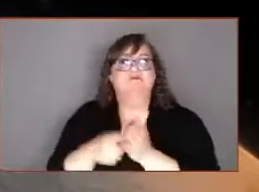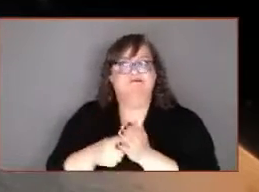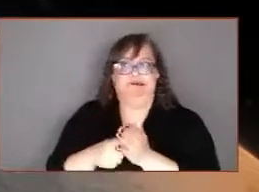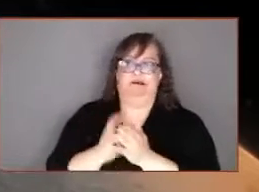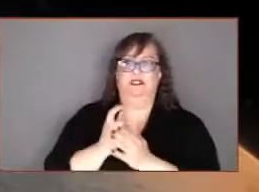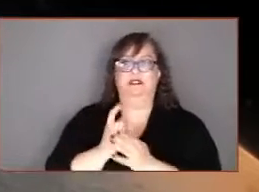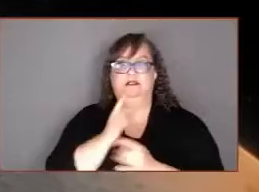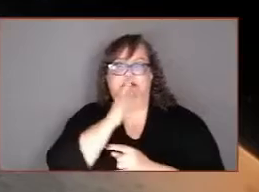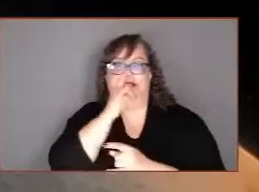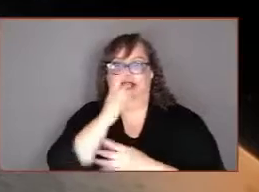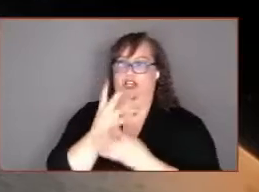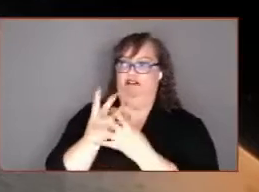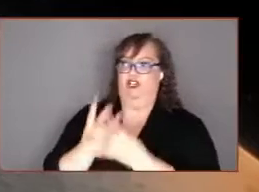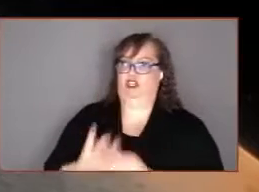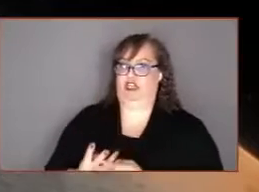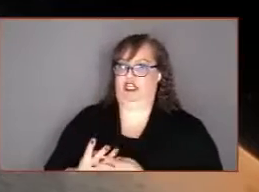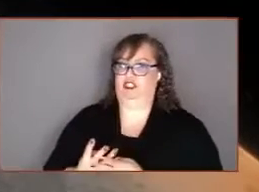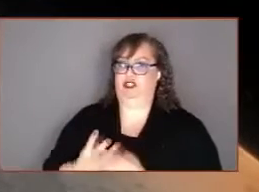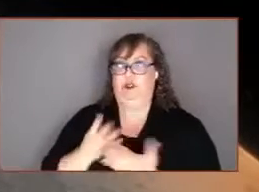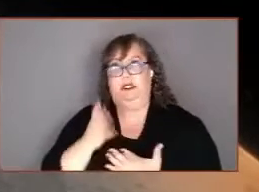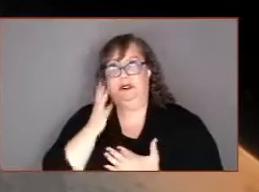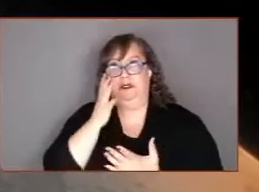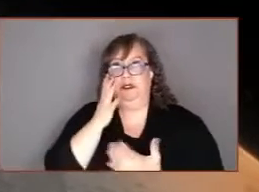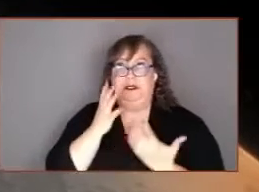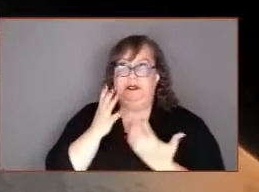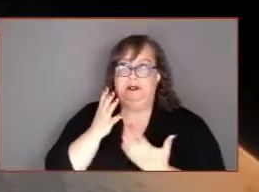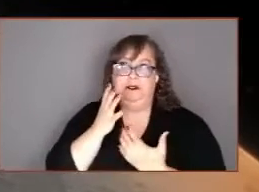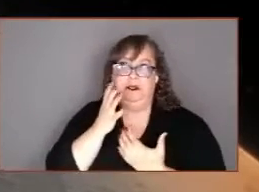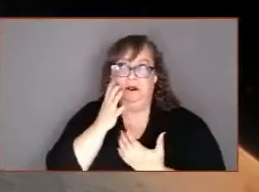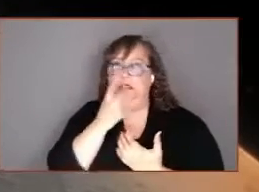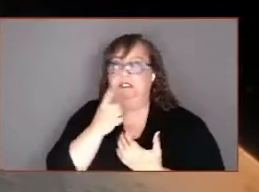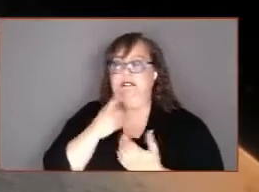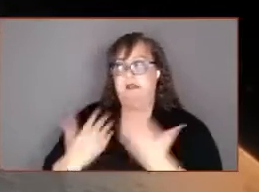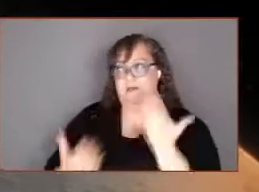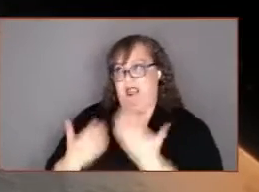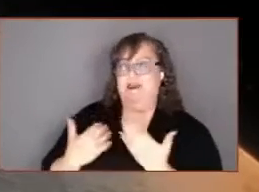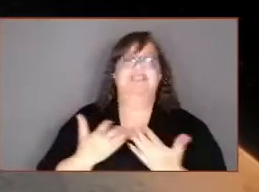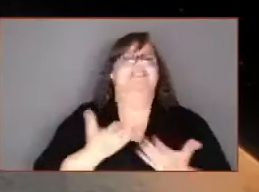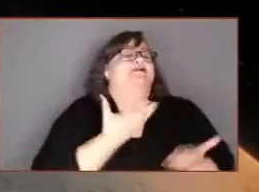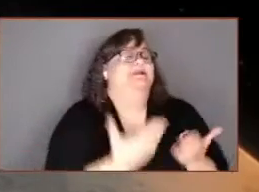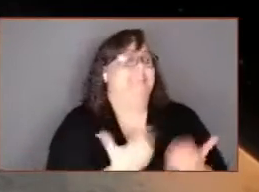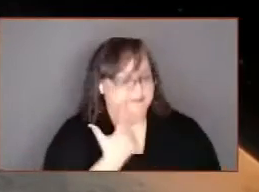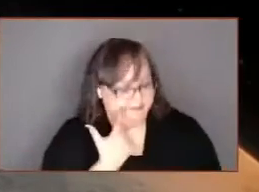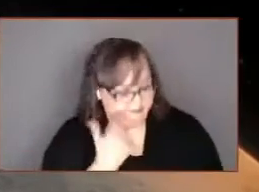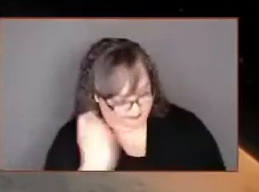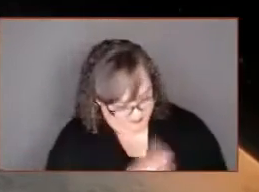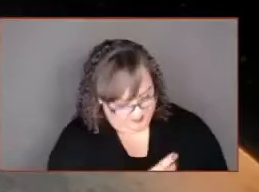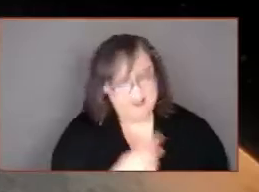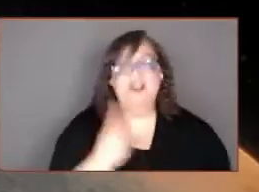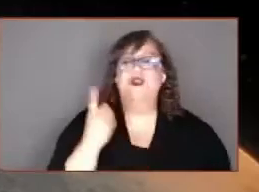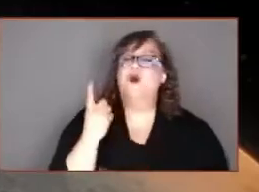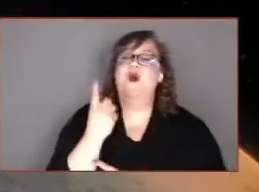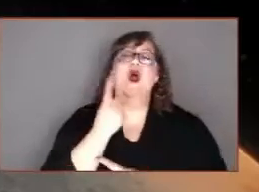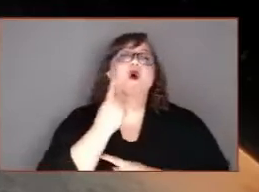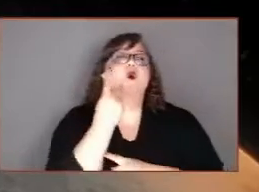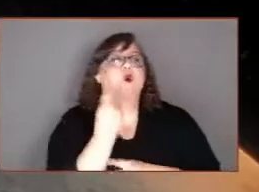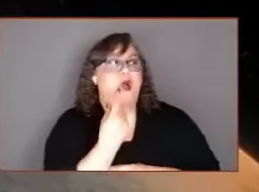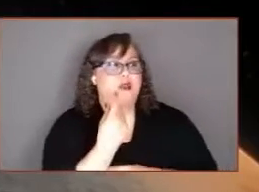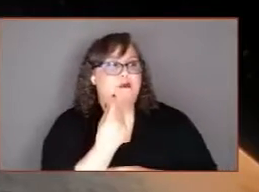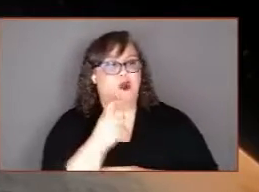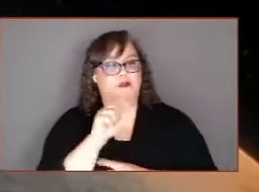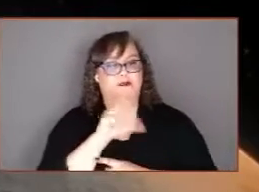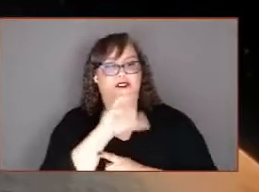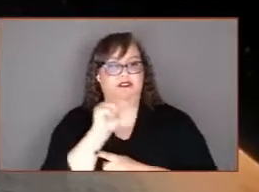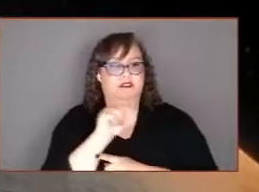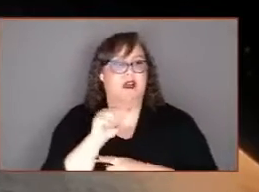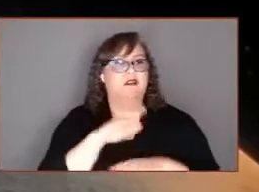Okay. We'll see. So we have one more, our final Ask NASA question for you, Alejandro. And Scott on YouTube wants to